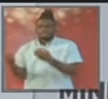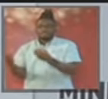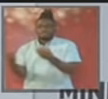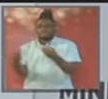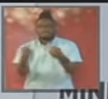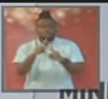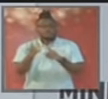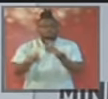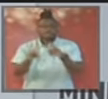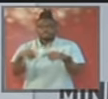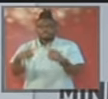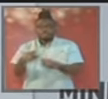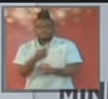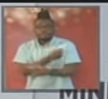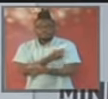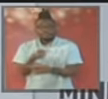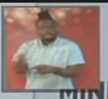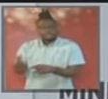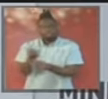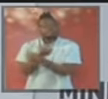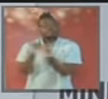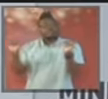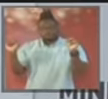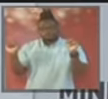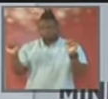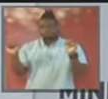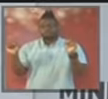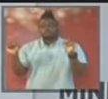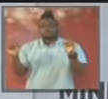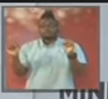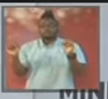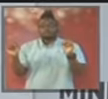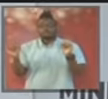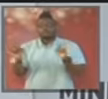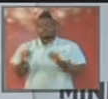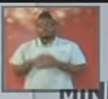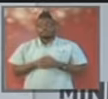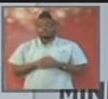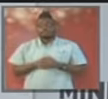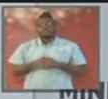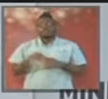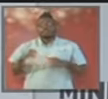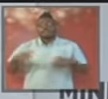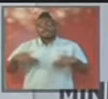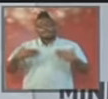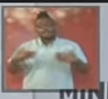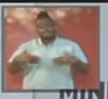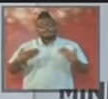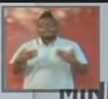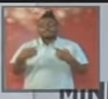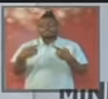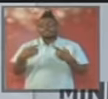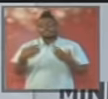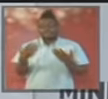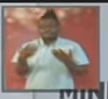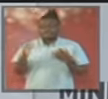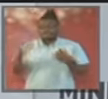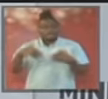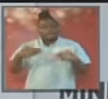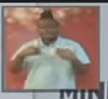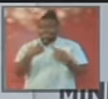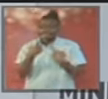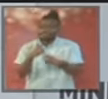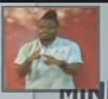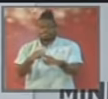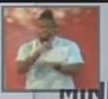vaccines, and this may very well be a question that will come up, and I am happy to address this in terms of people